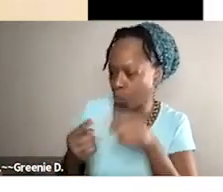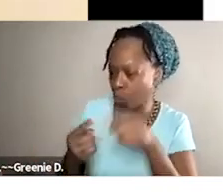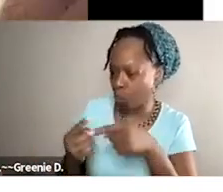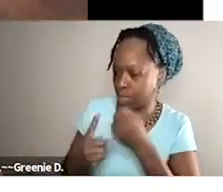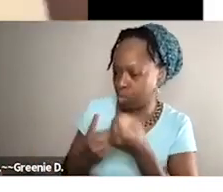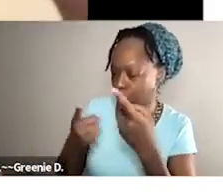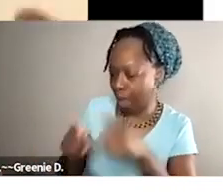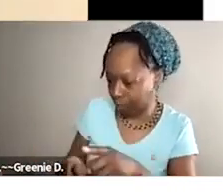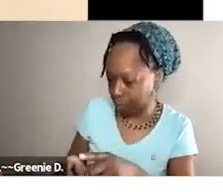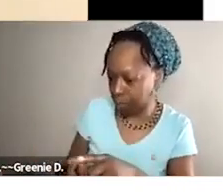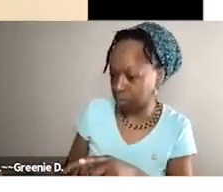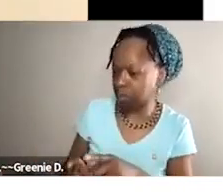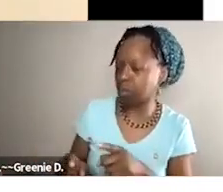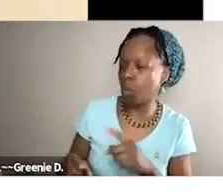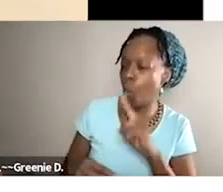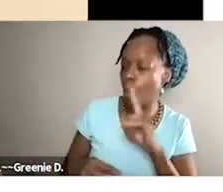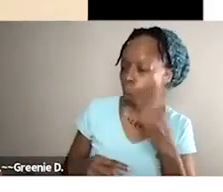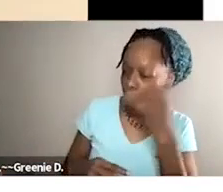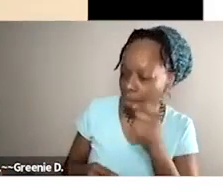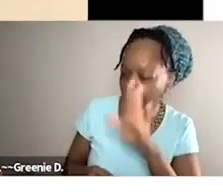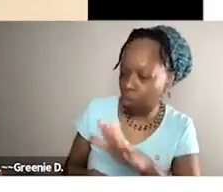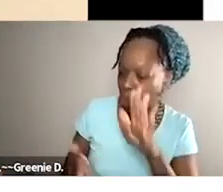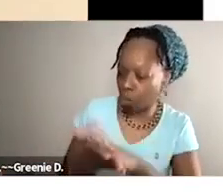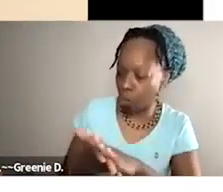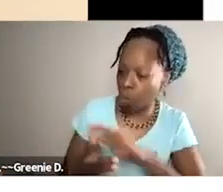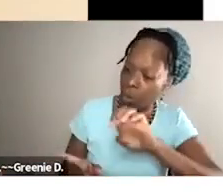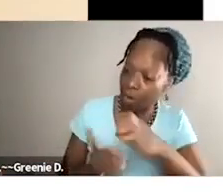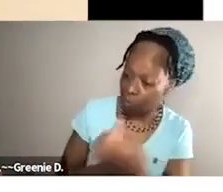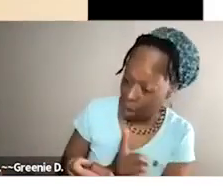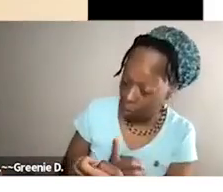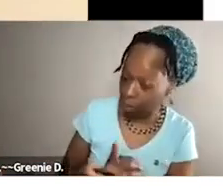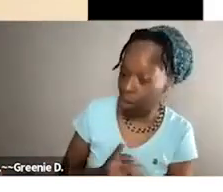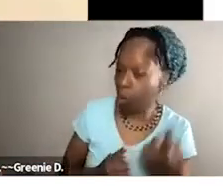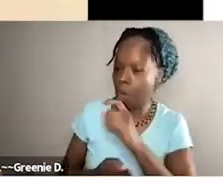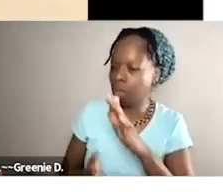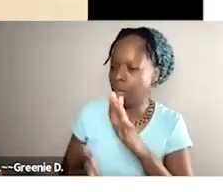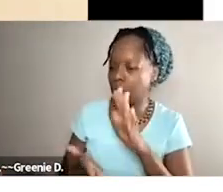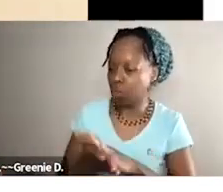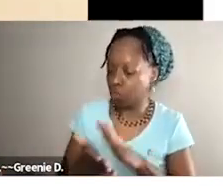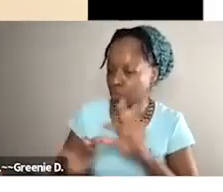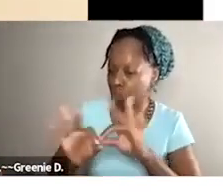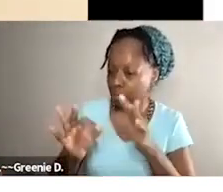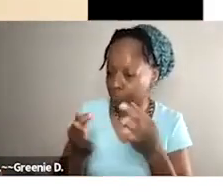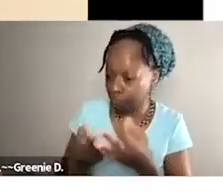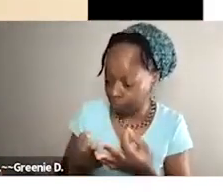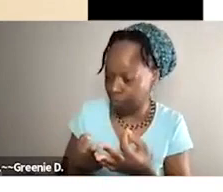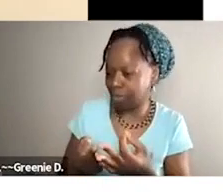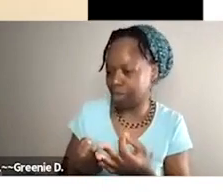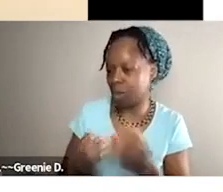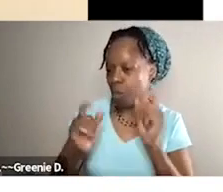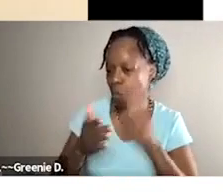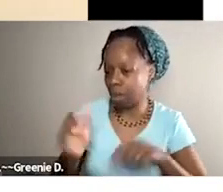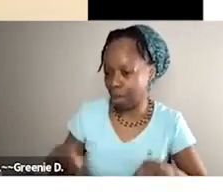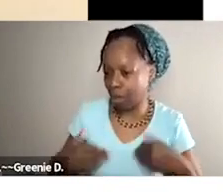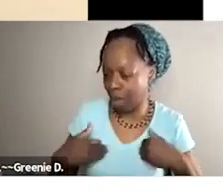it be in an environment at school, whether it be from friendships, whether it be from family, you know, what can we do to talk about and bring ableism to be